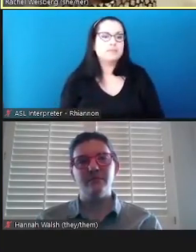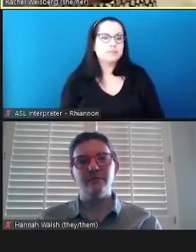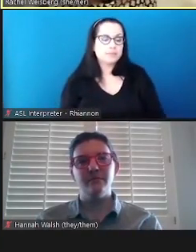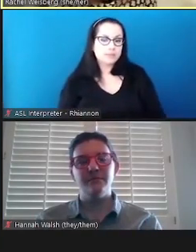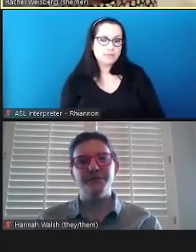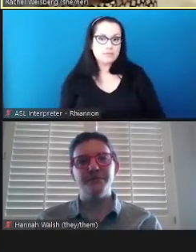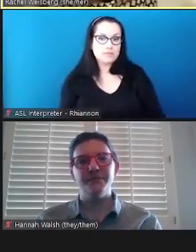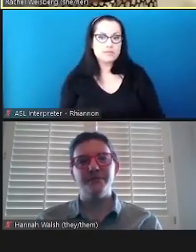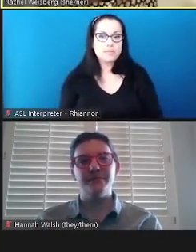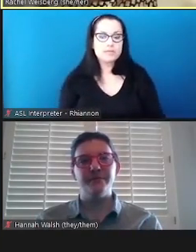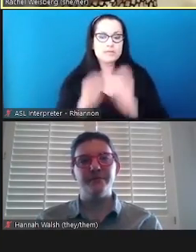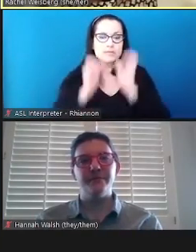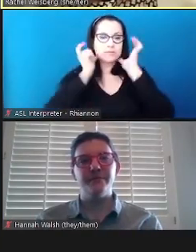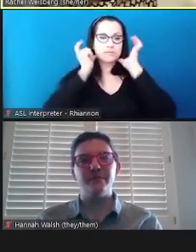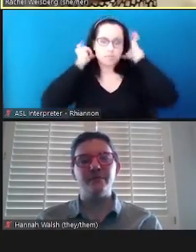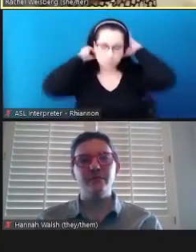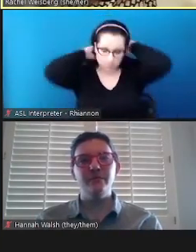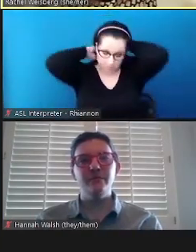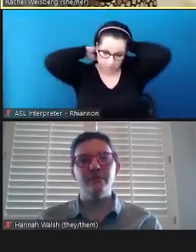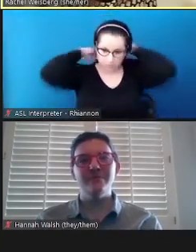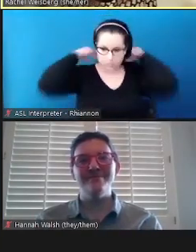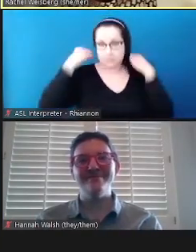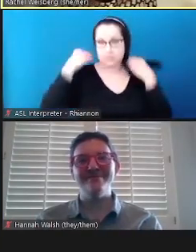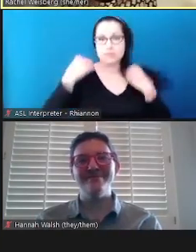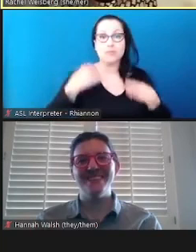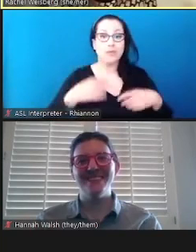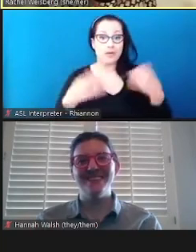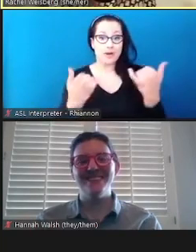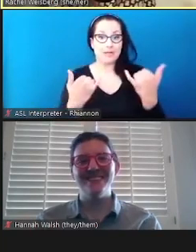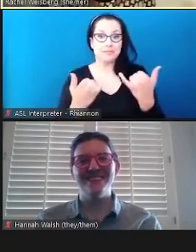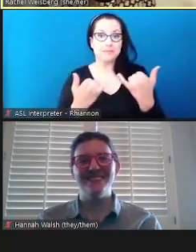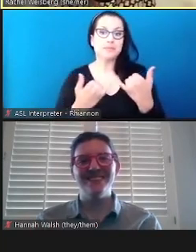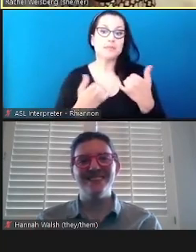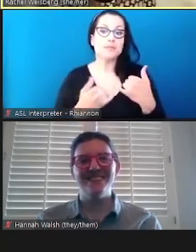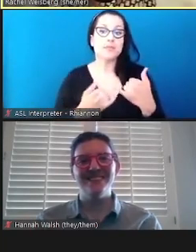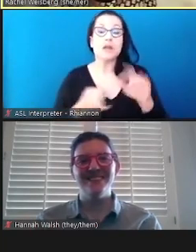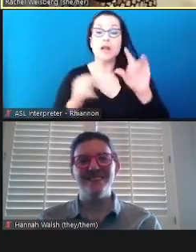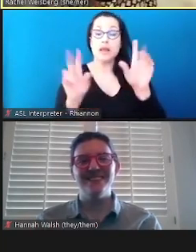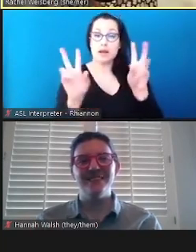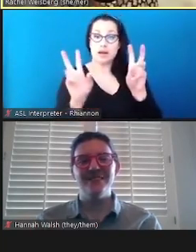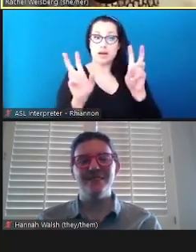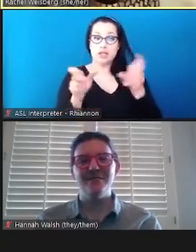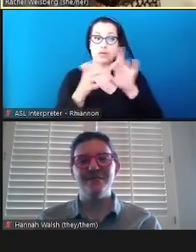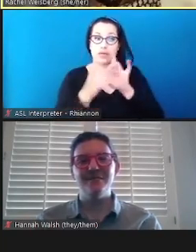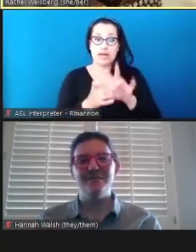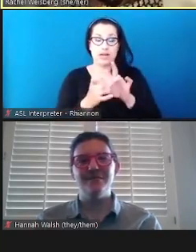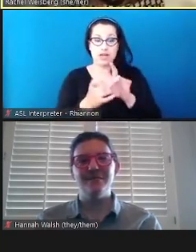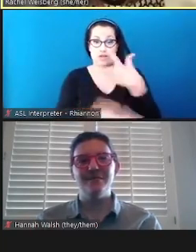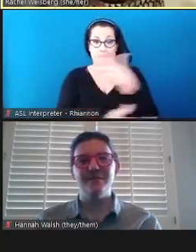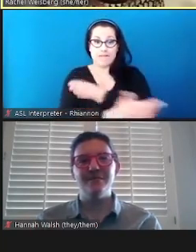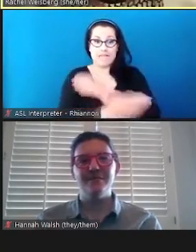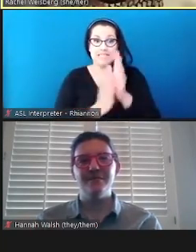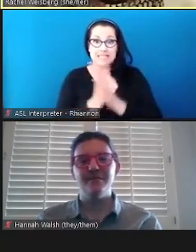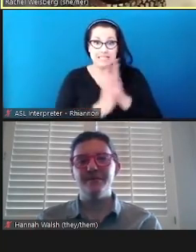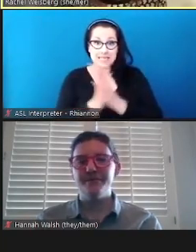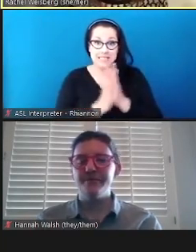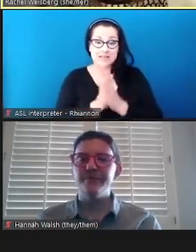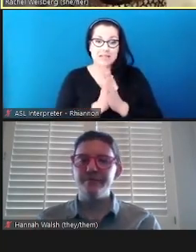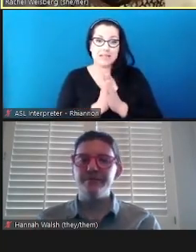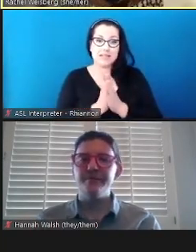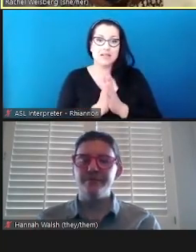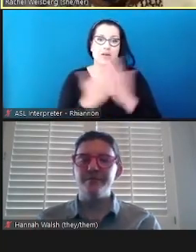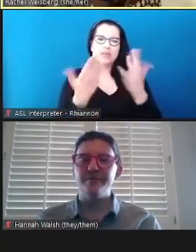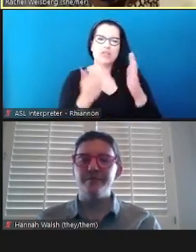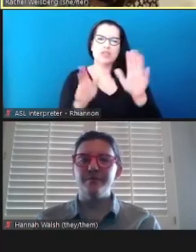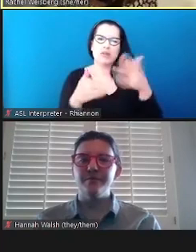Okay. So moving on to the issue of vaccine incentives. So we previewed that a little bit for you,